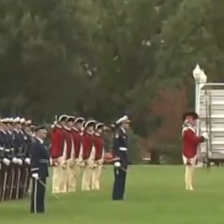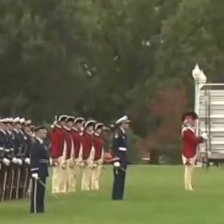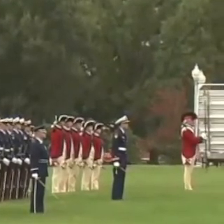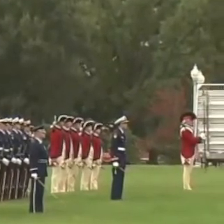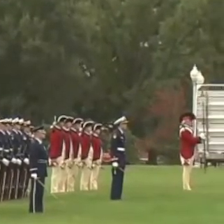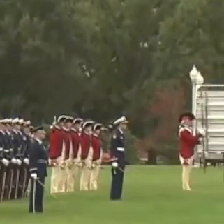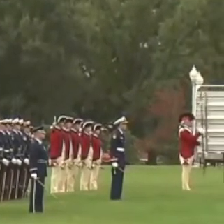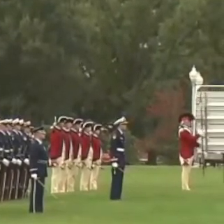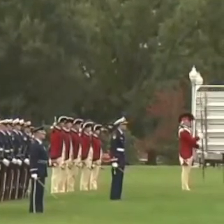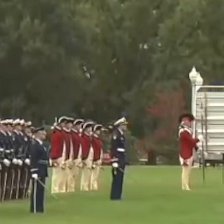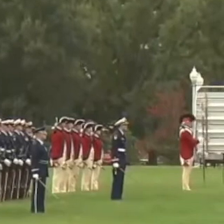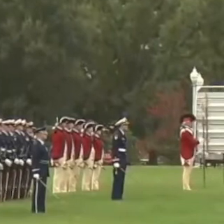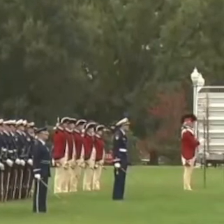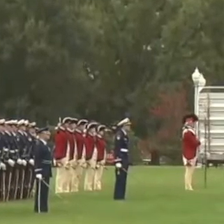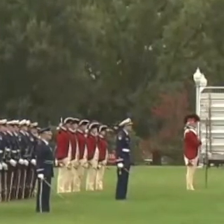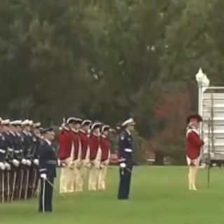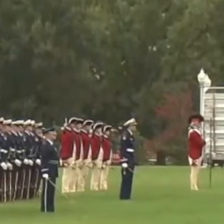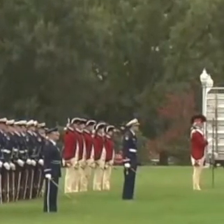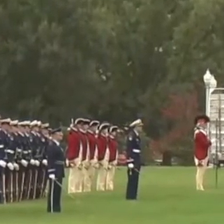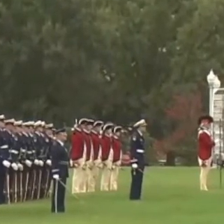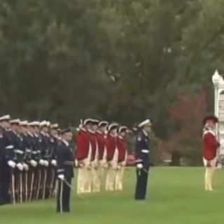My staff.